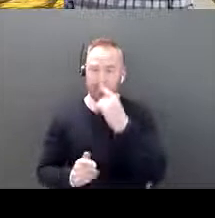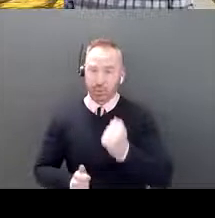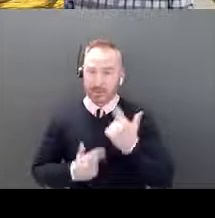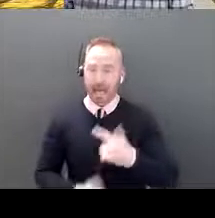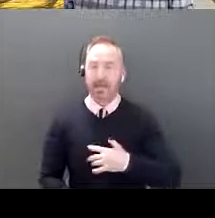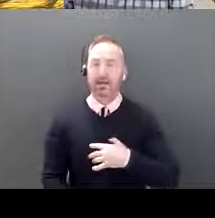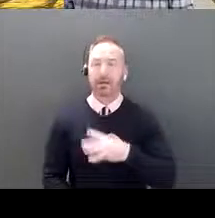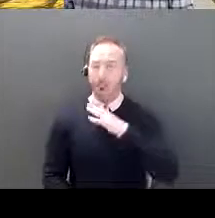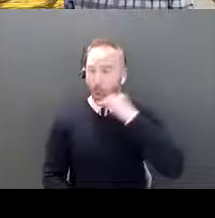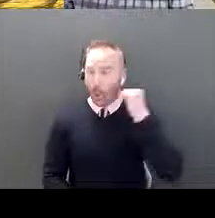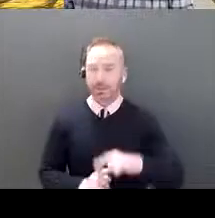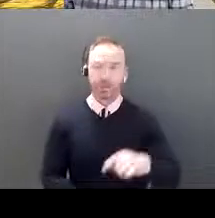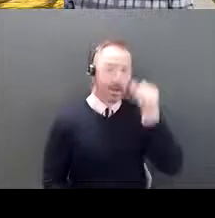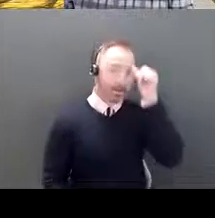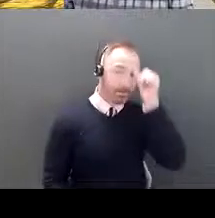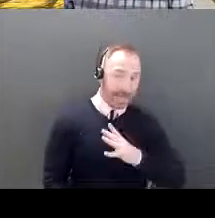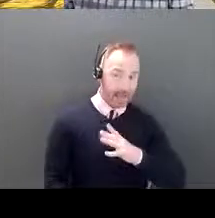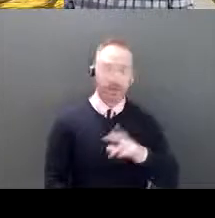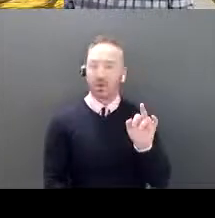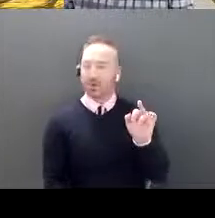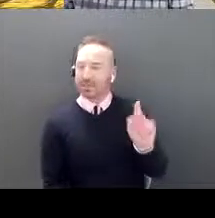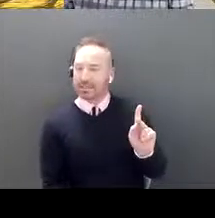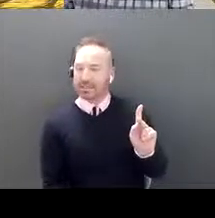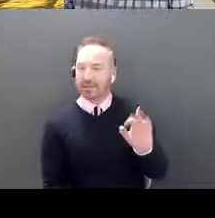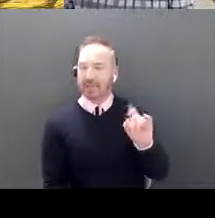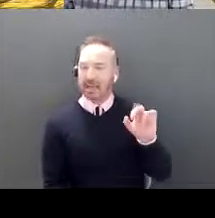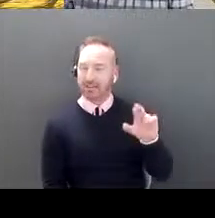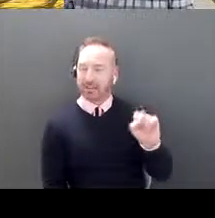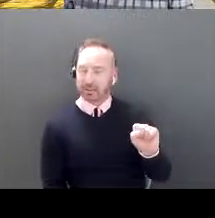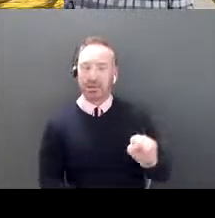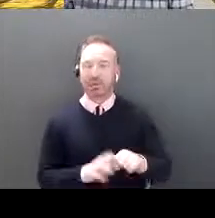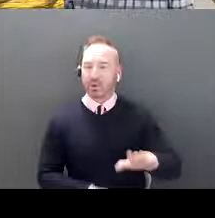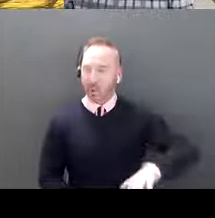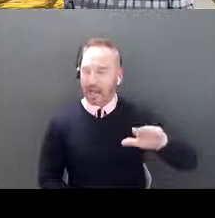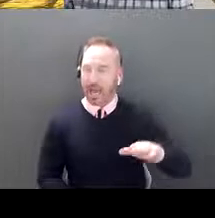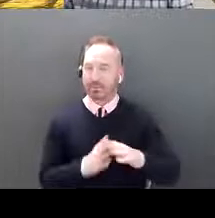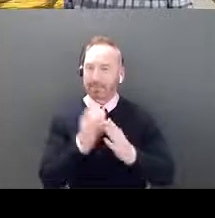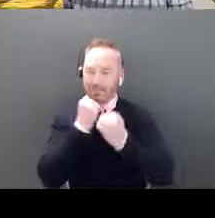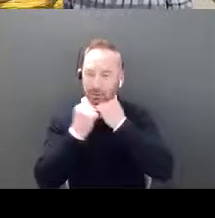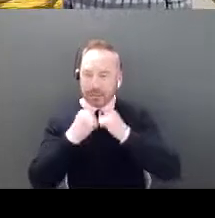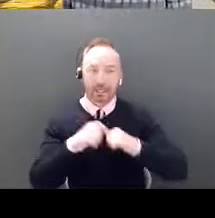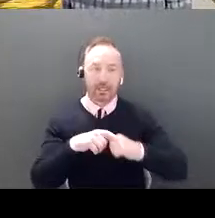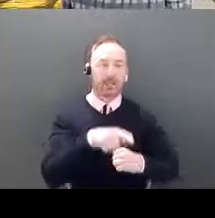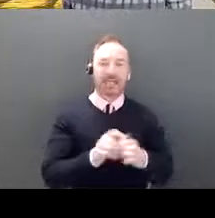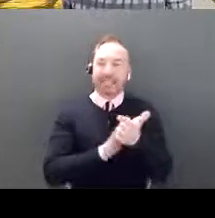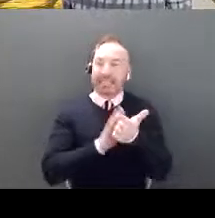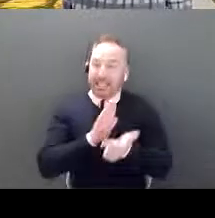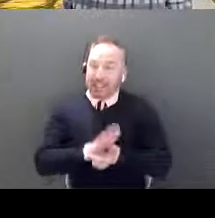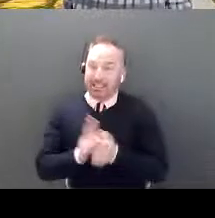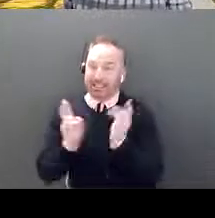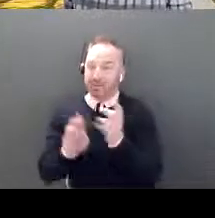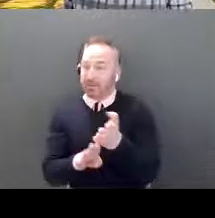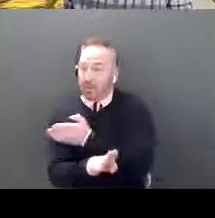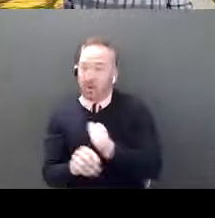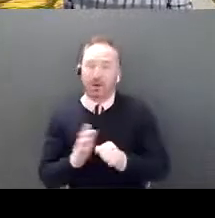some other risk factors, adversity during childhood, legal issues, problems in the past, exposure to